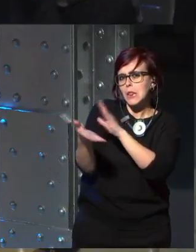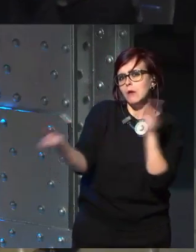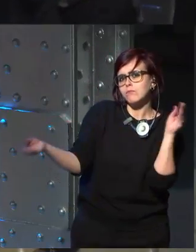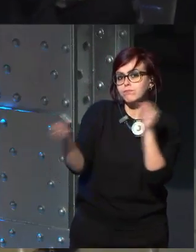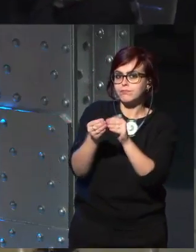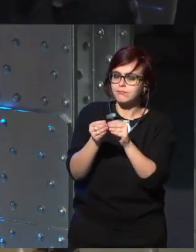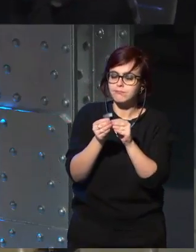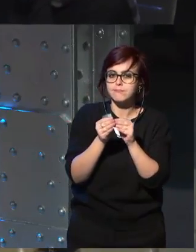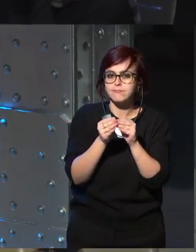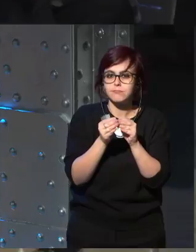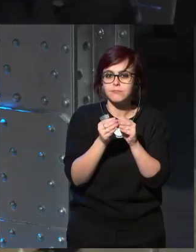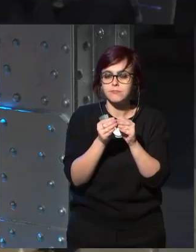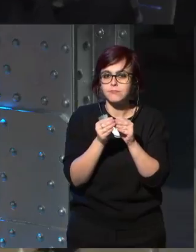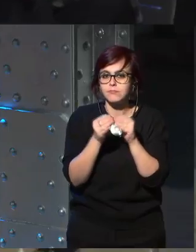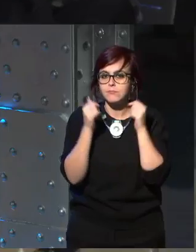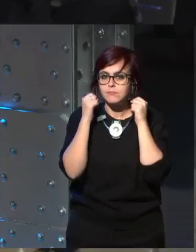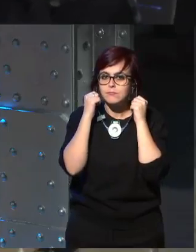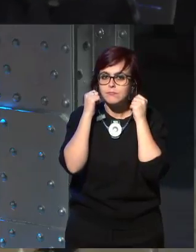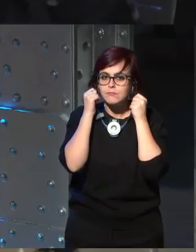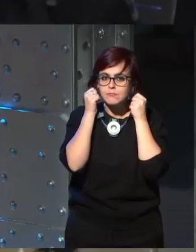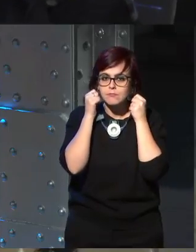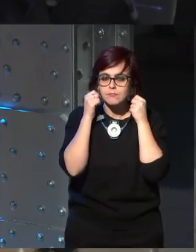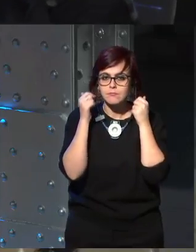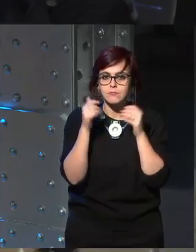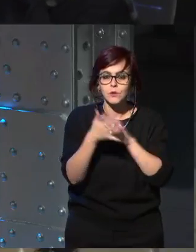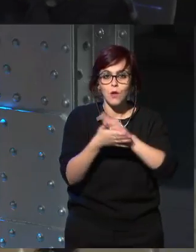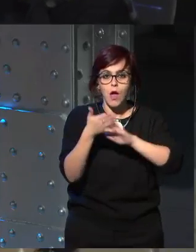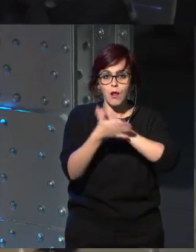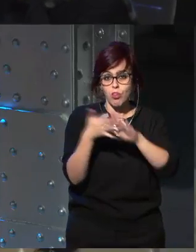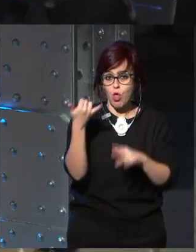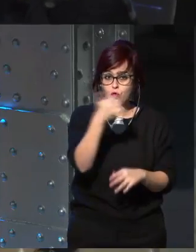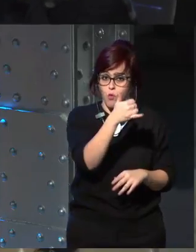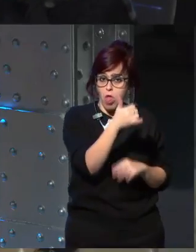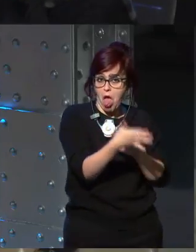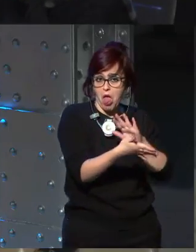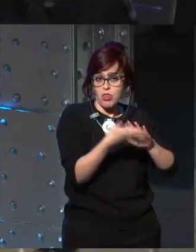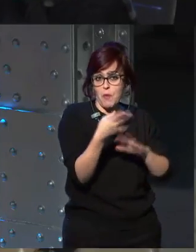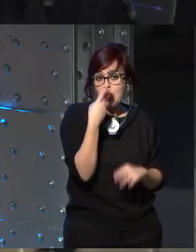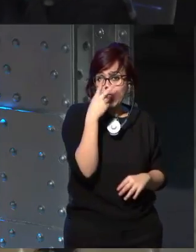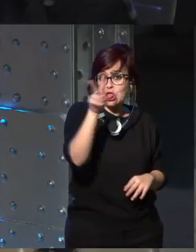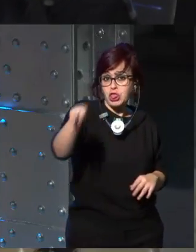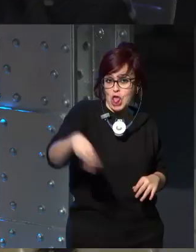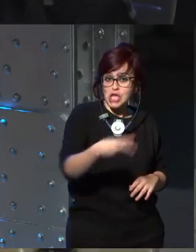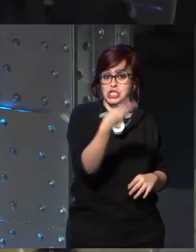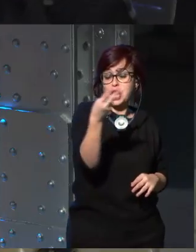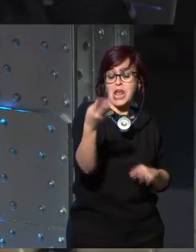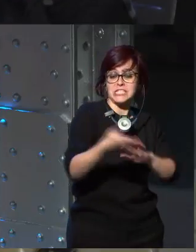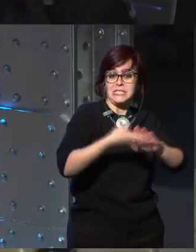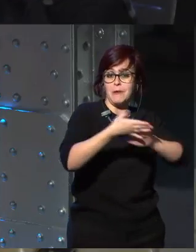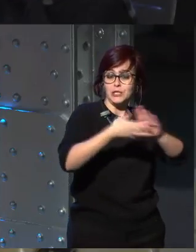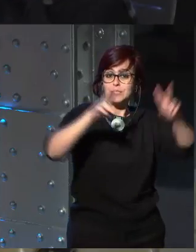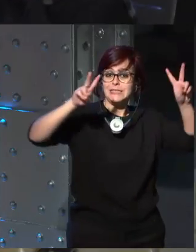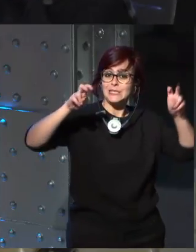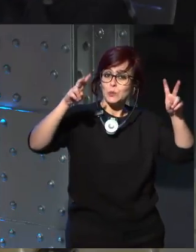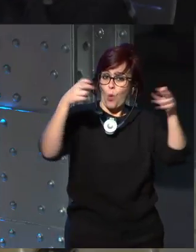I mean, I had a very fascinating conversation with Yuri just a couple hours ago about the title of the book and how the title